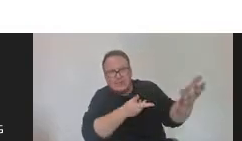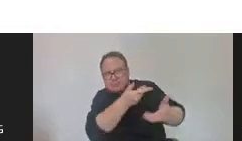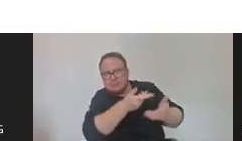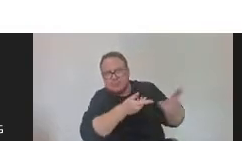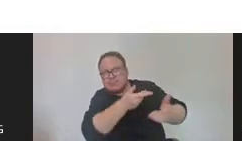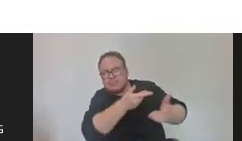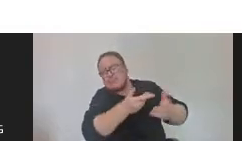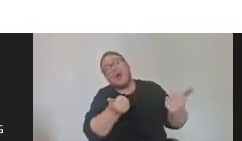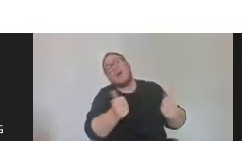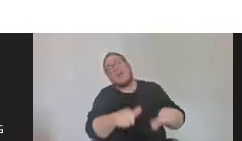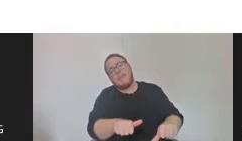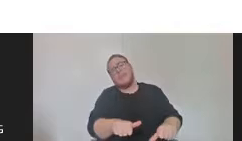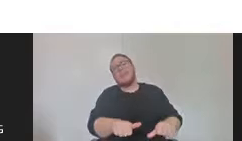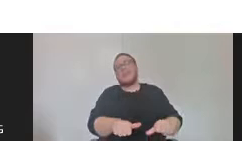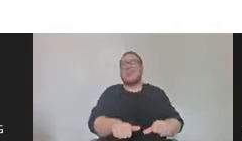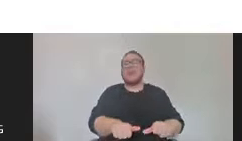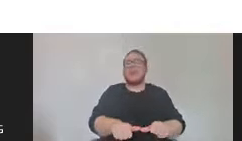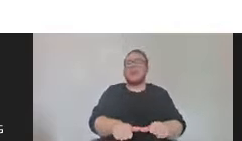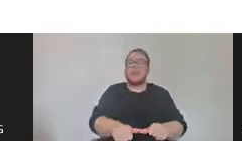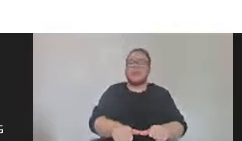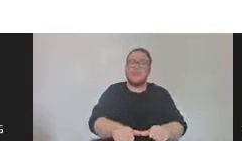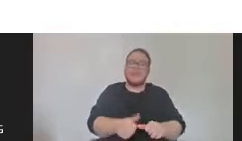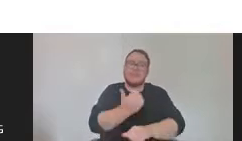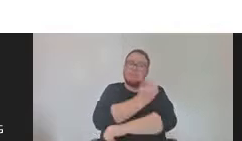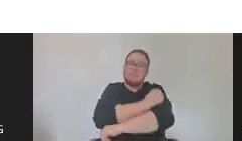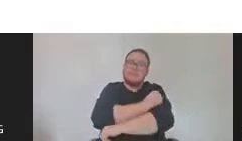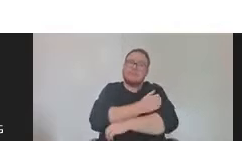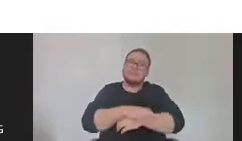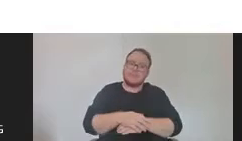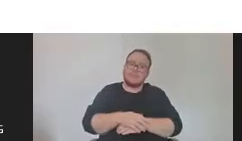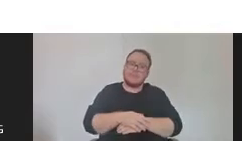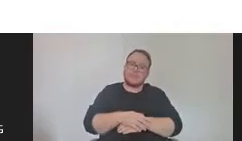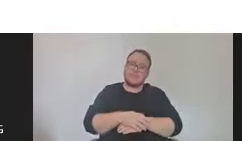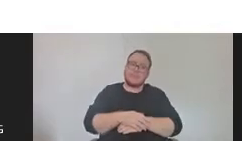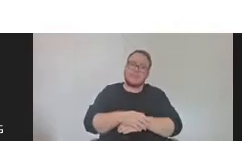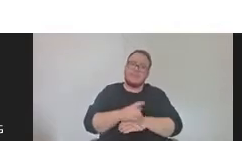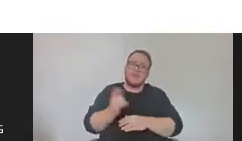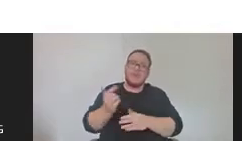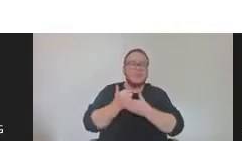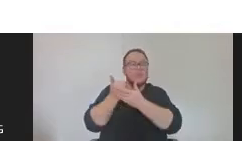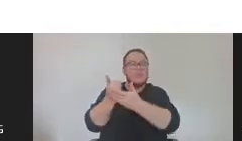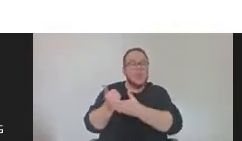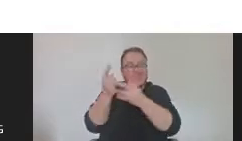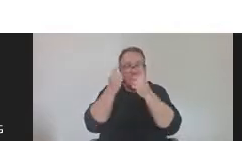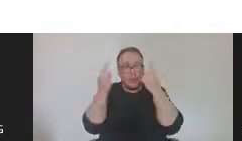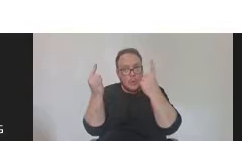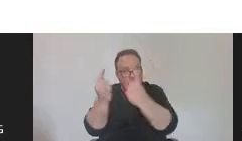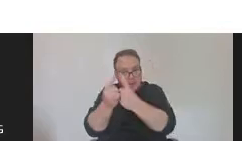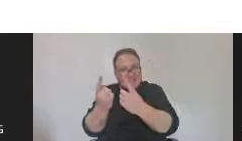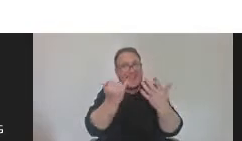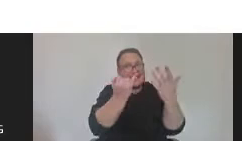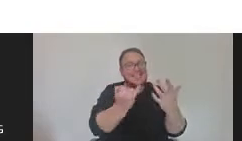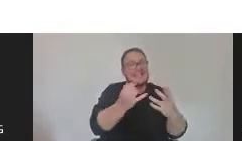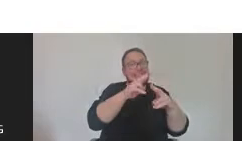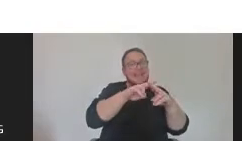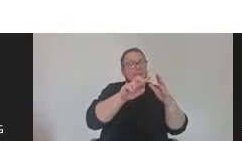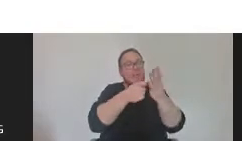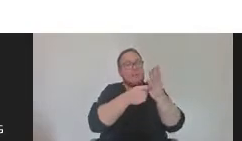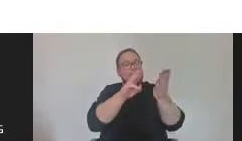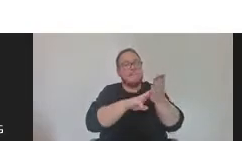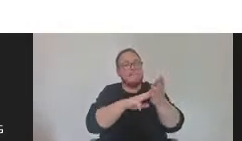as though they've been listened to, and we will be supporting local universities and exploring clinics at sixth forms also as